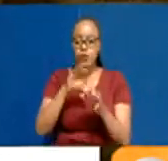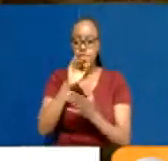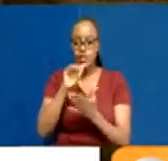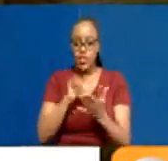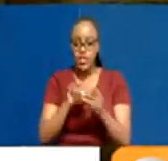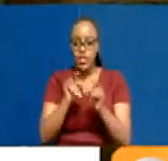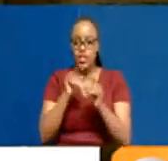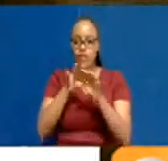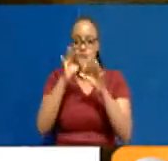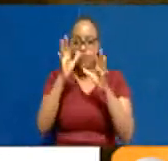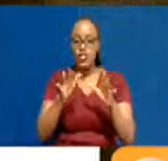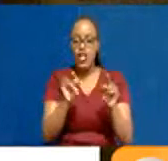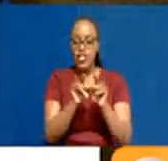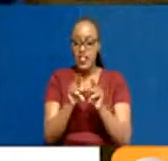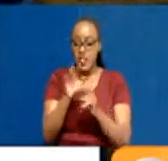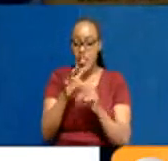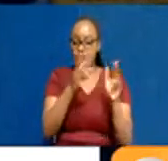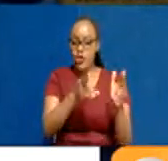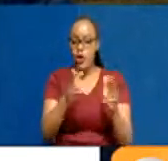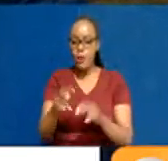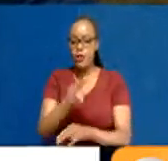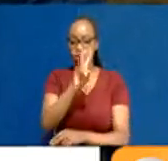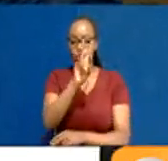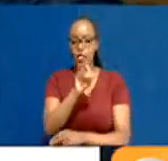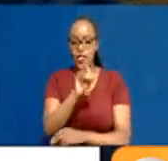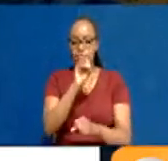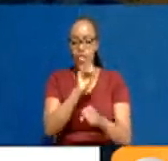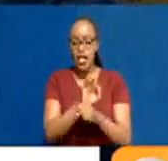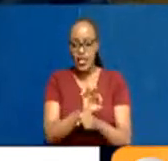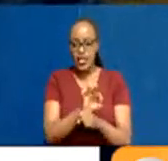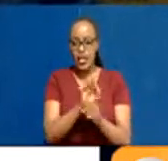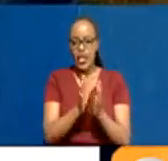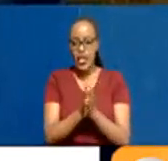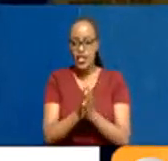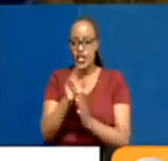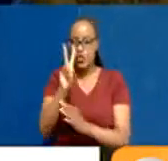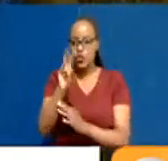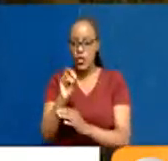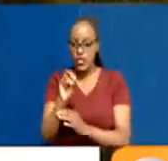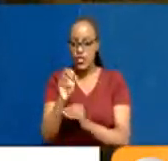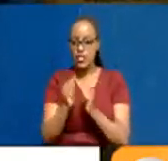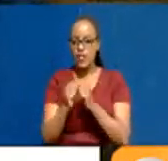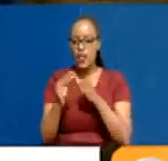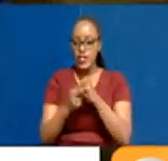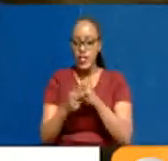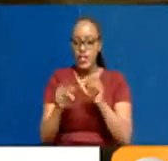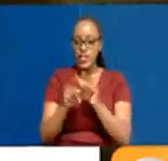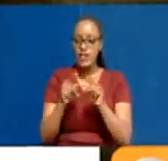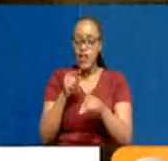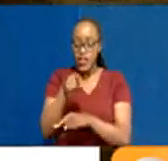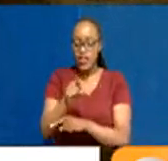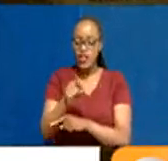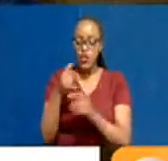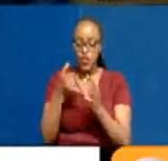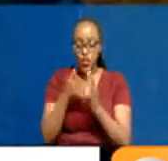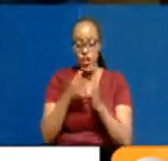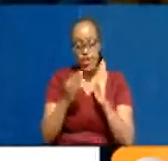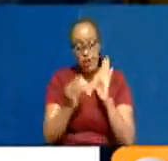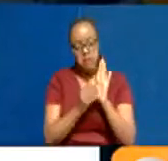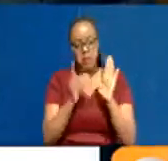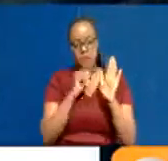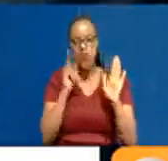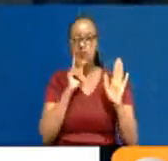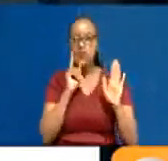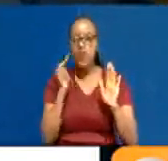voter, unlike the situation in 2013 and 2017 when he was actually on the ballot. Tomorrow he